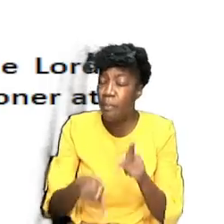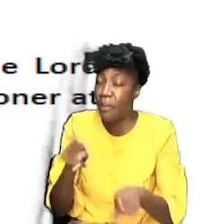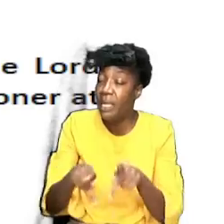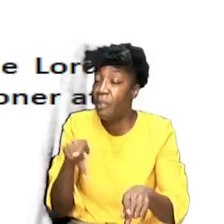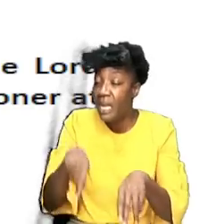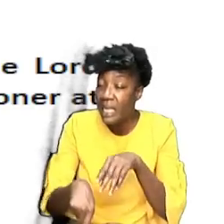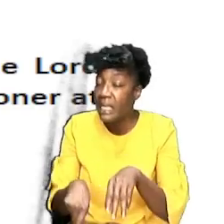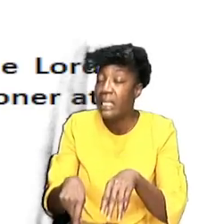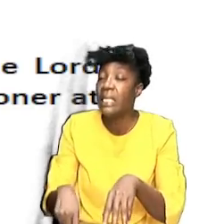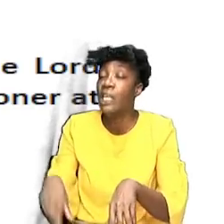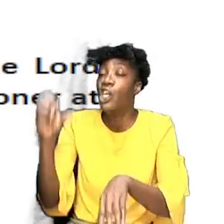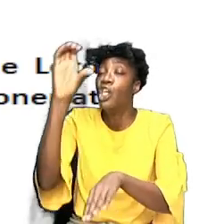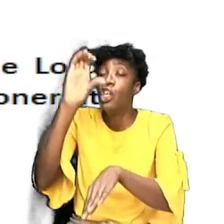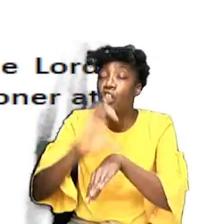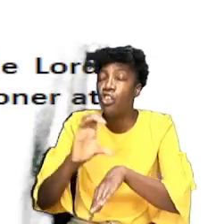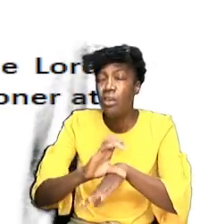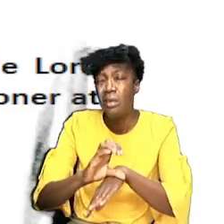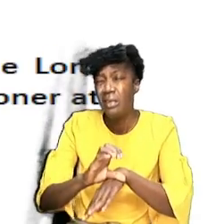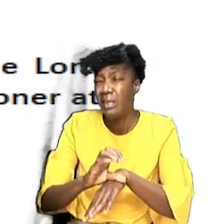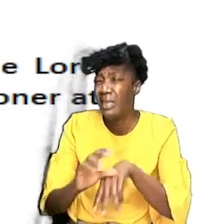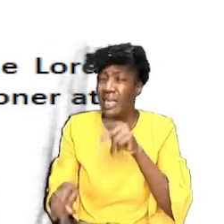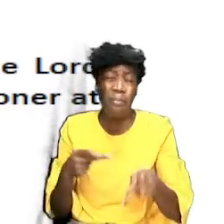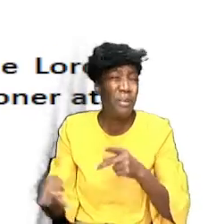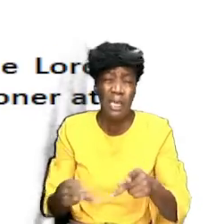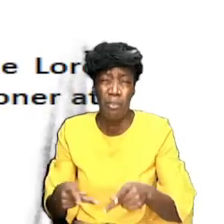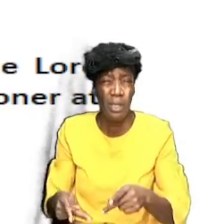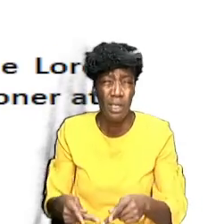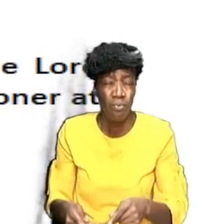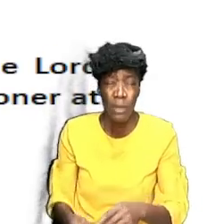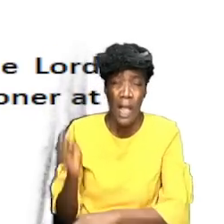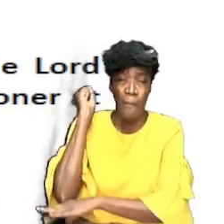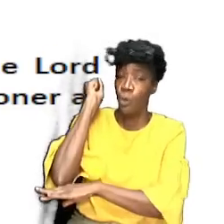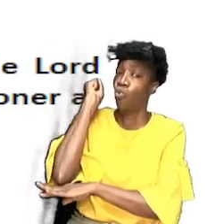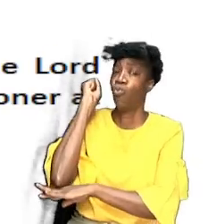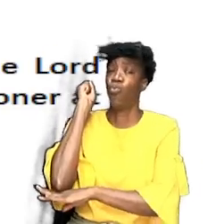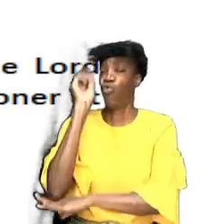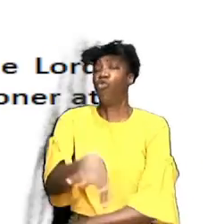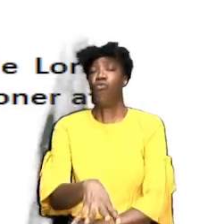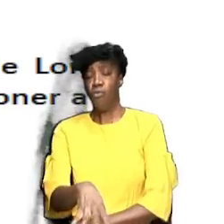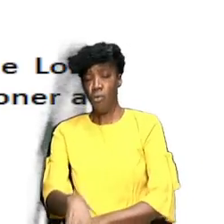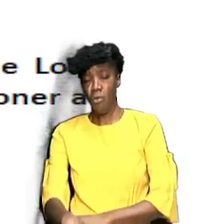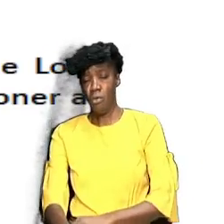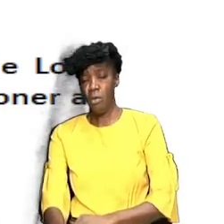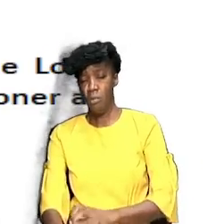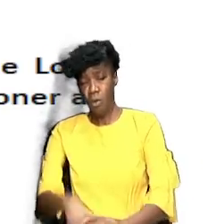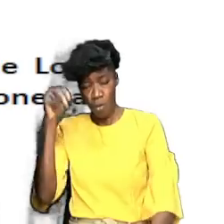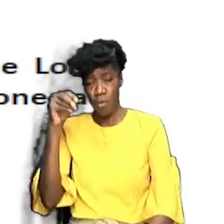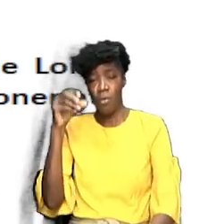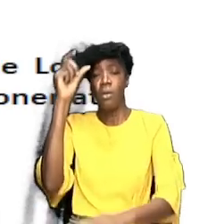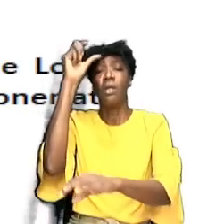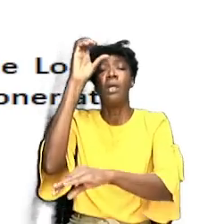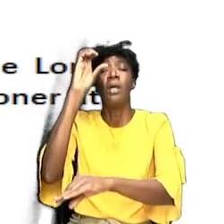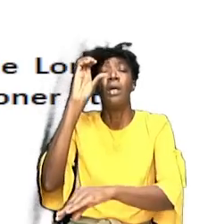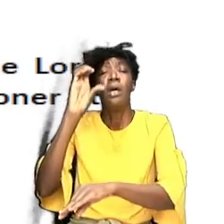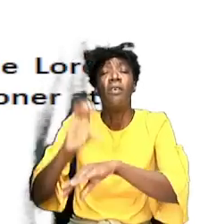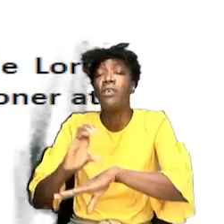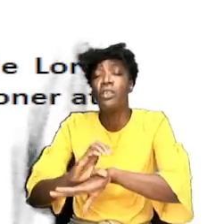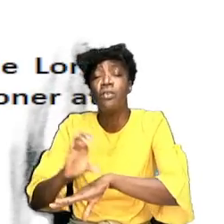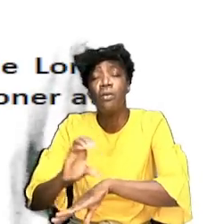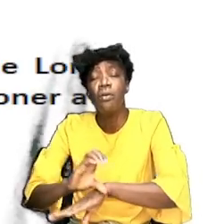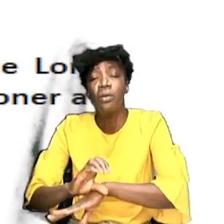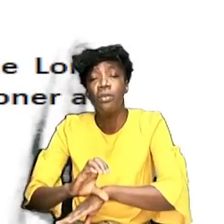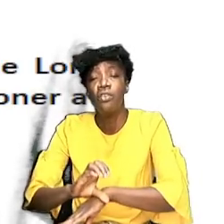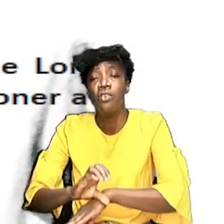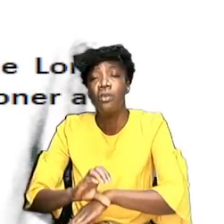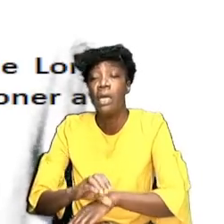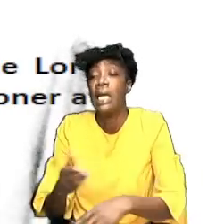synagogue. And the people got fed up of him, and they threw him out of the synagogue. And it was from here that he went